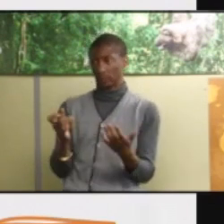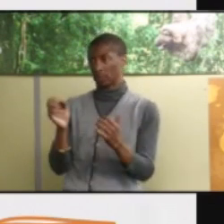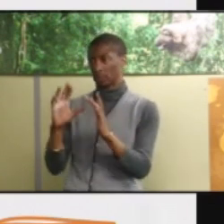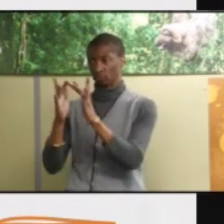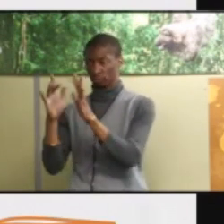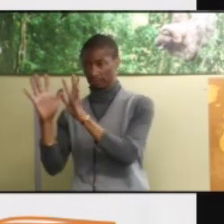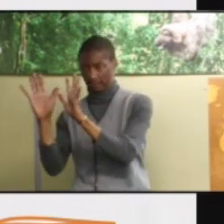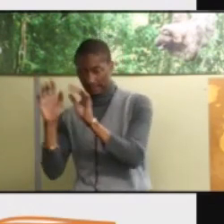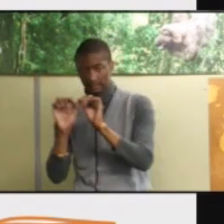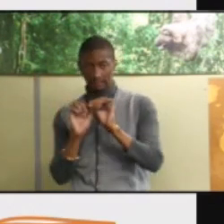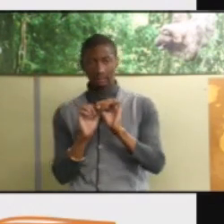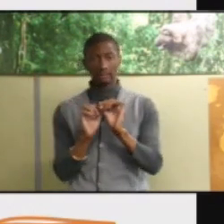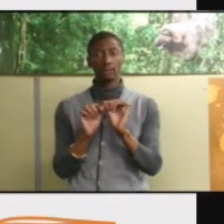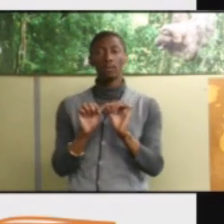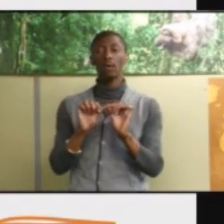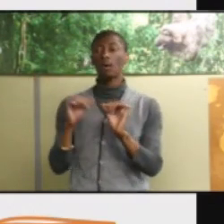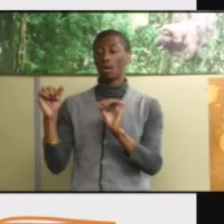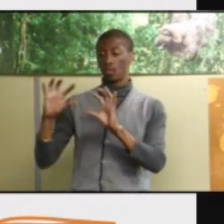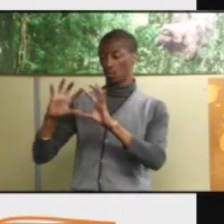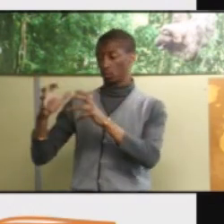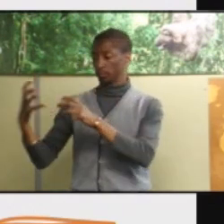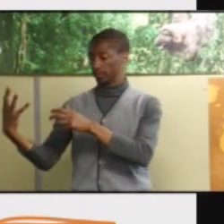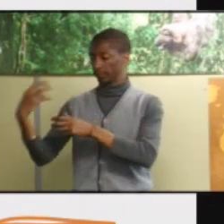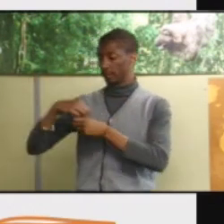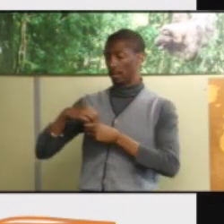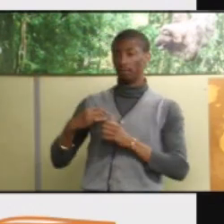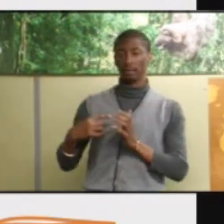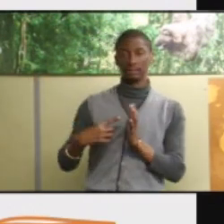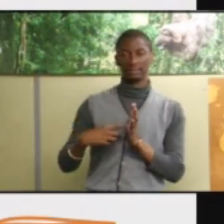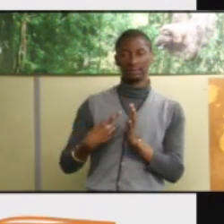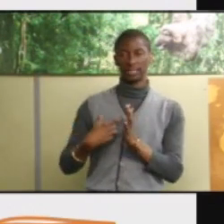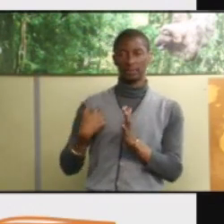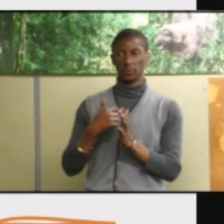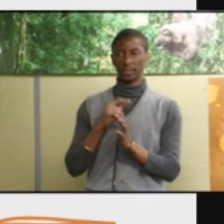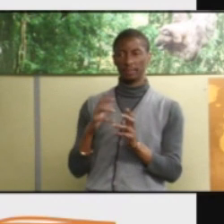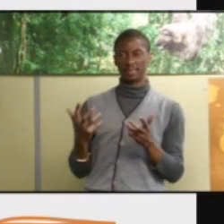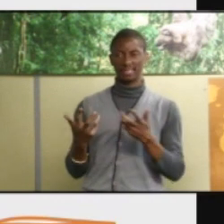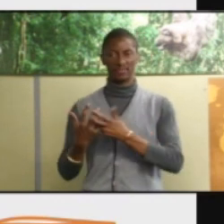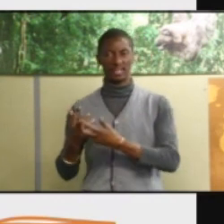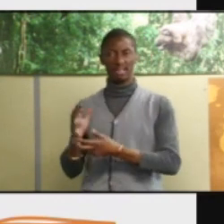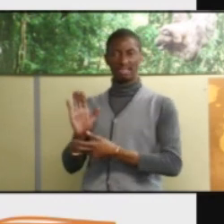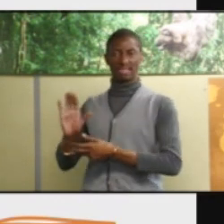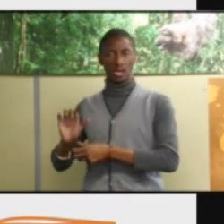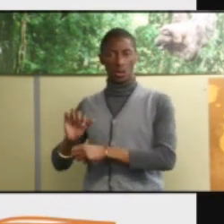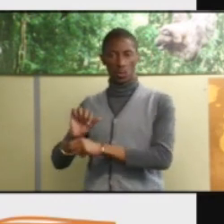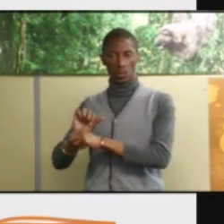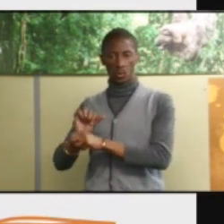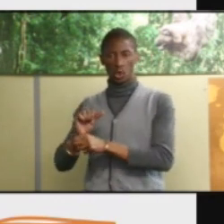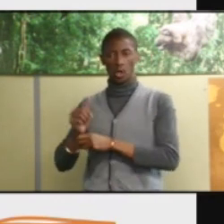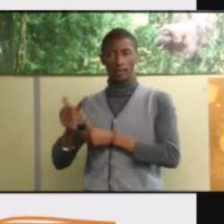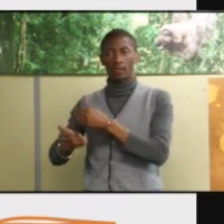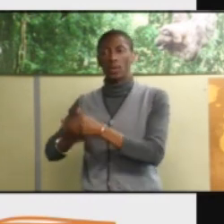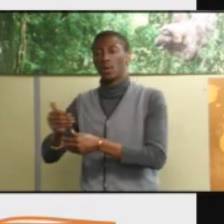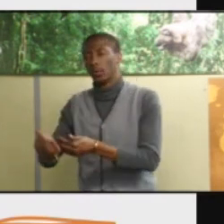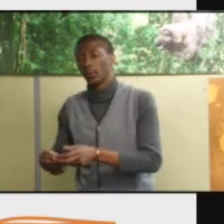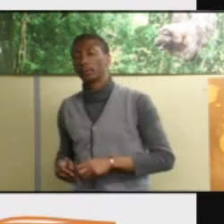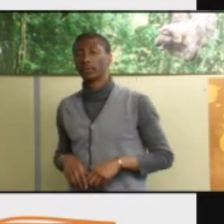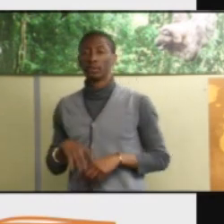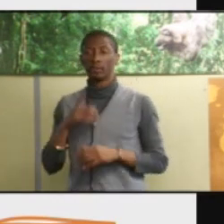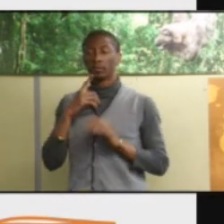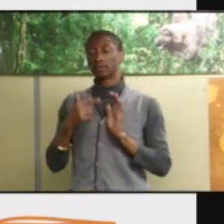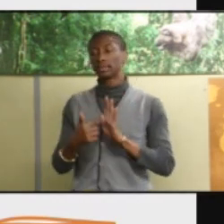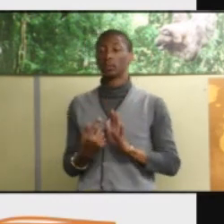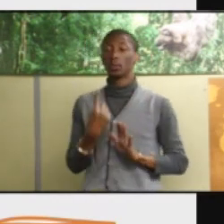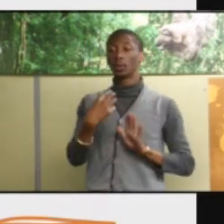that when other groups are involved, sometimes we have to fit into their workflow. So while it isn't, for example, one of our